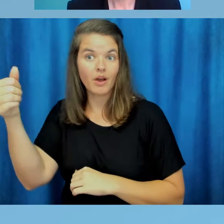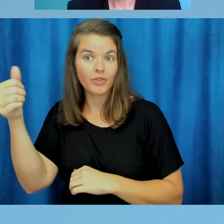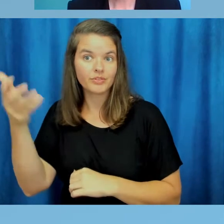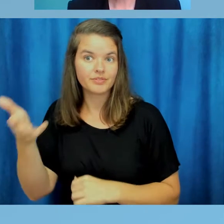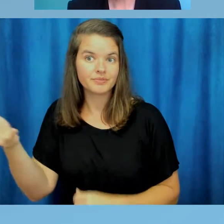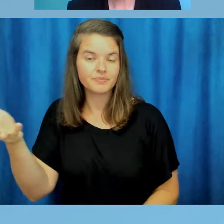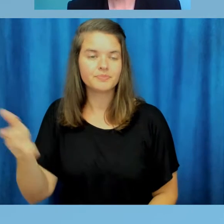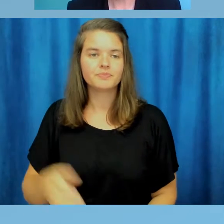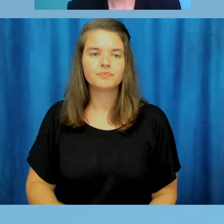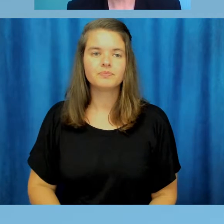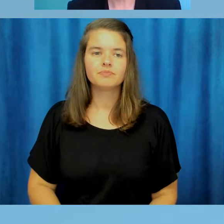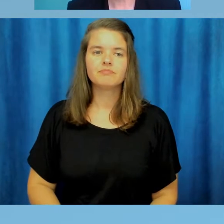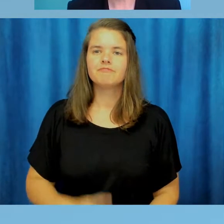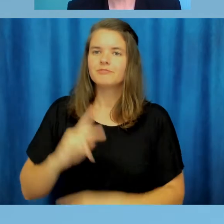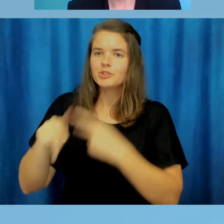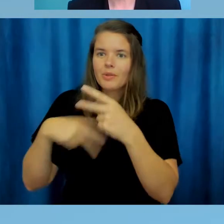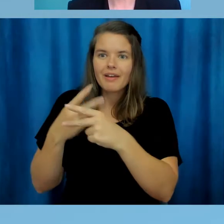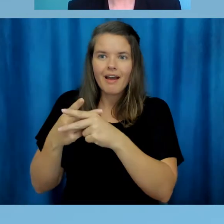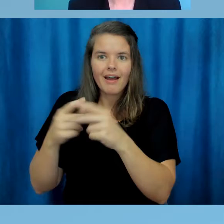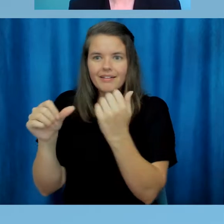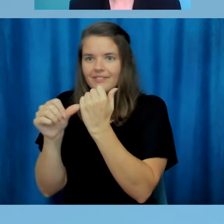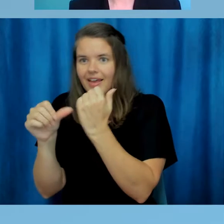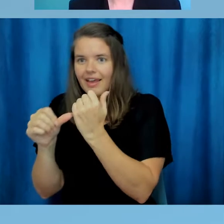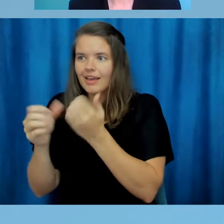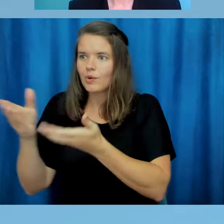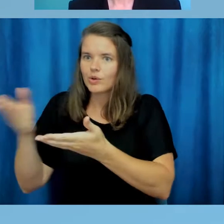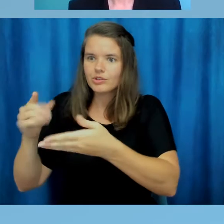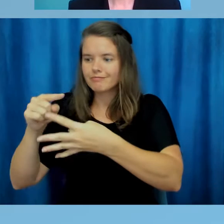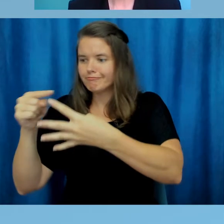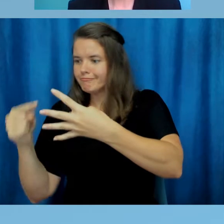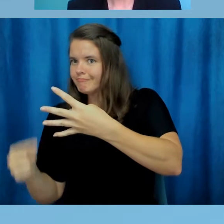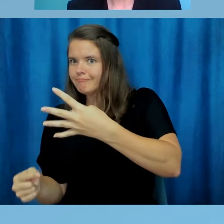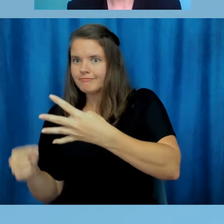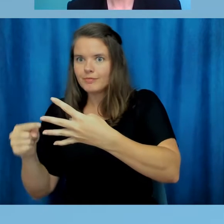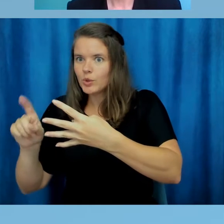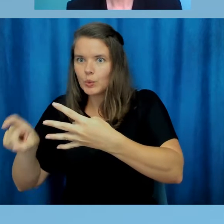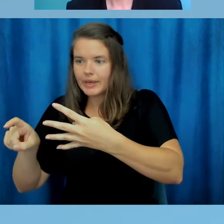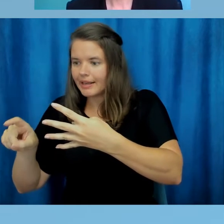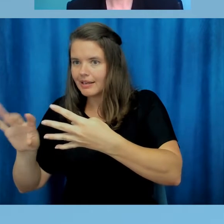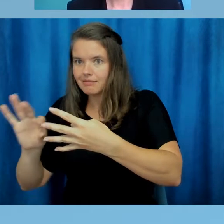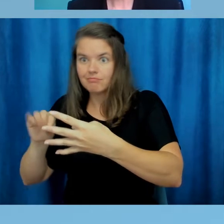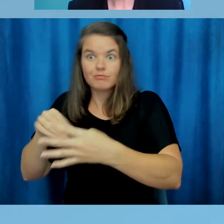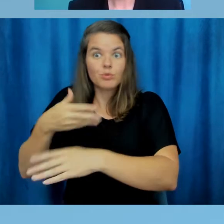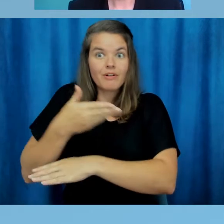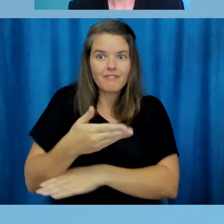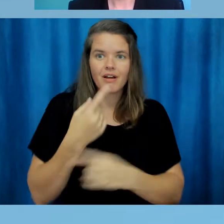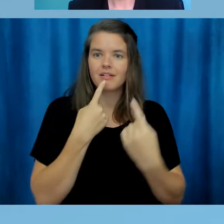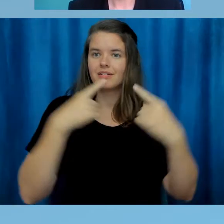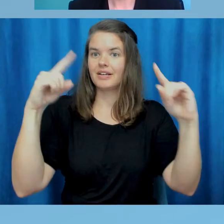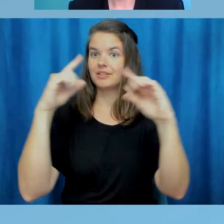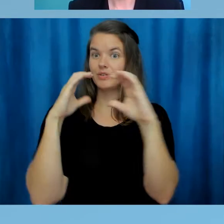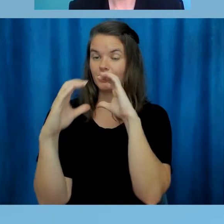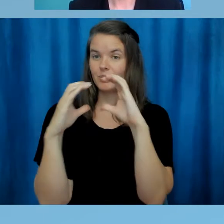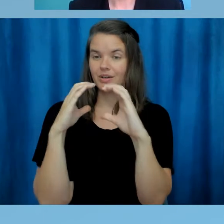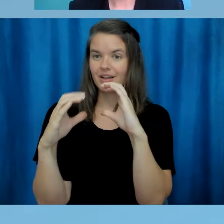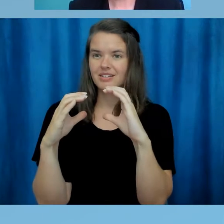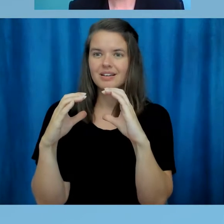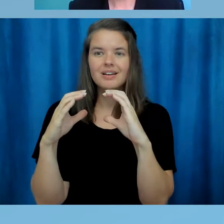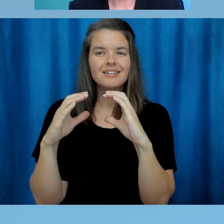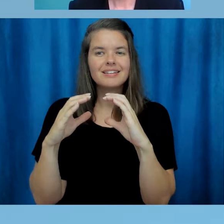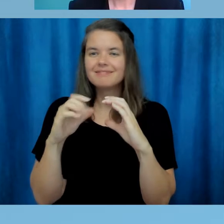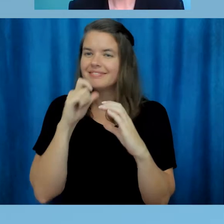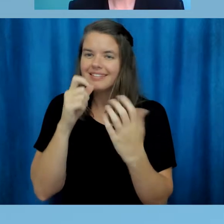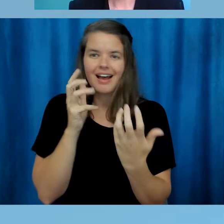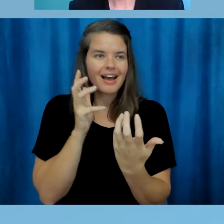So the type of auxiliary aid or service that's needed to provide effective communication